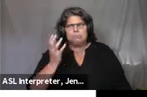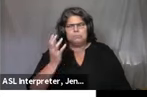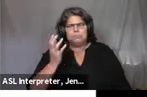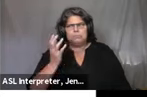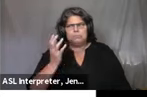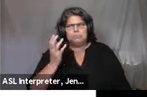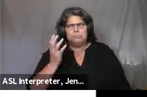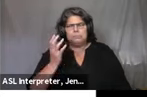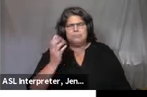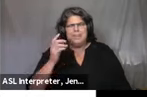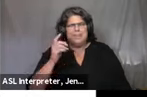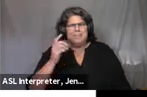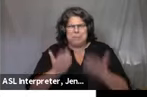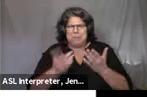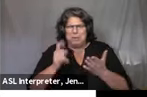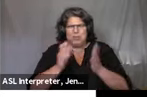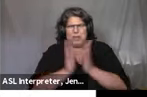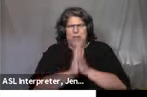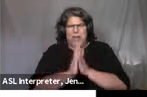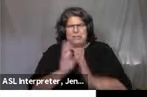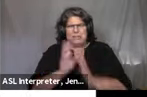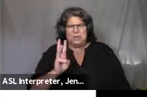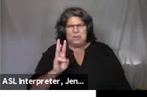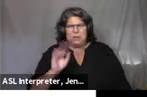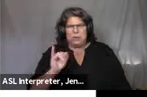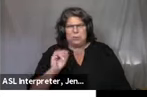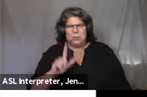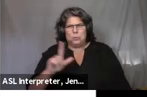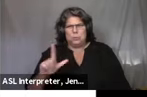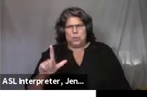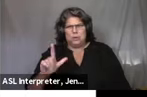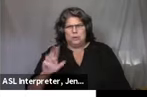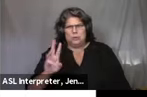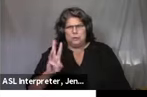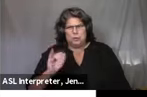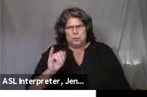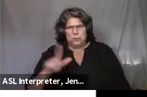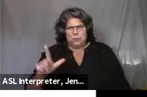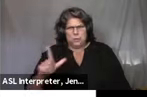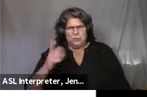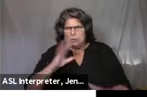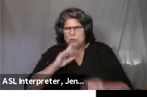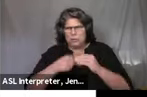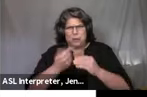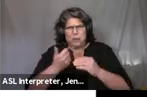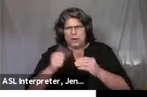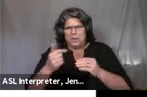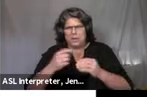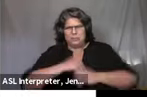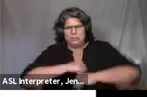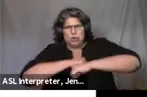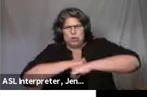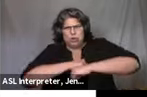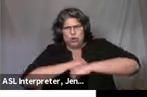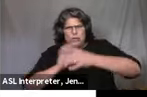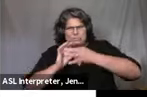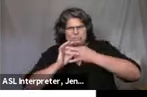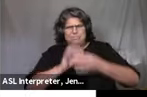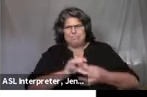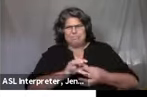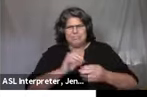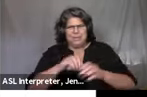maybe I should ask, well, is there anything that addresses security concerns in any of these